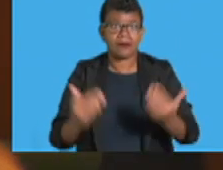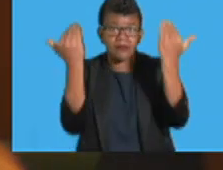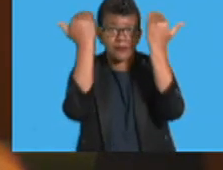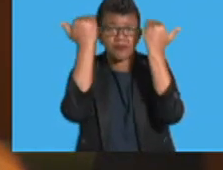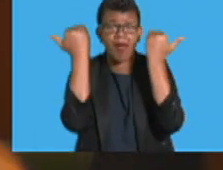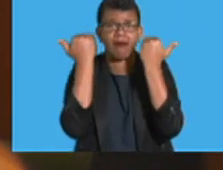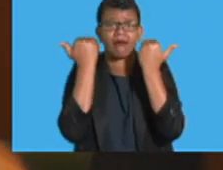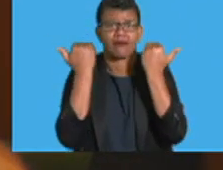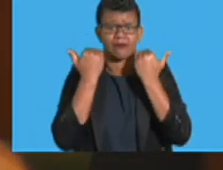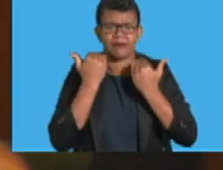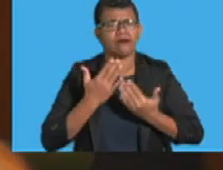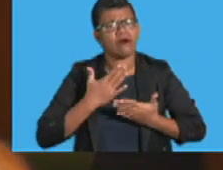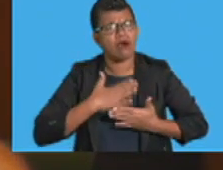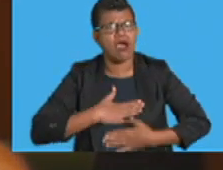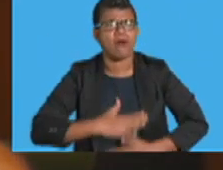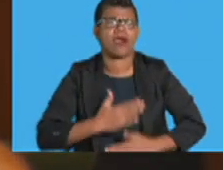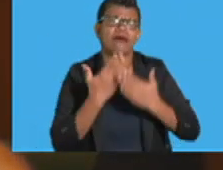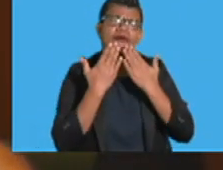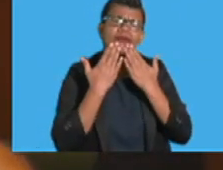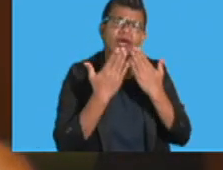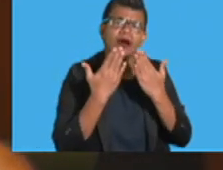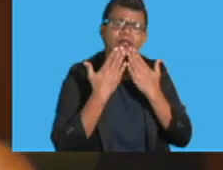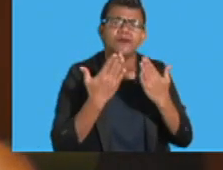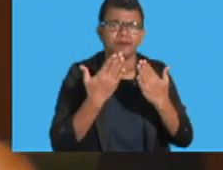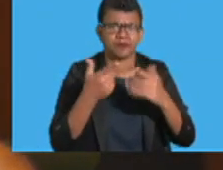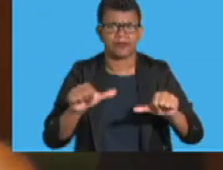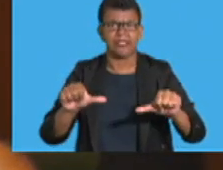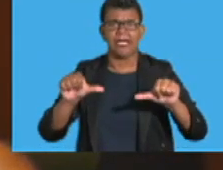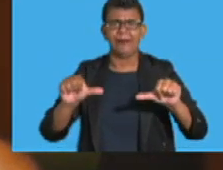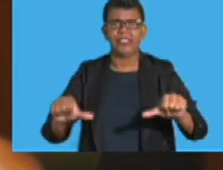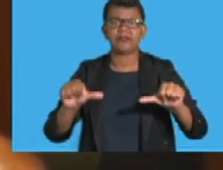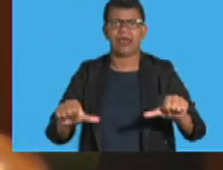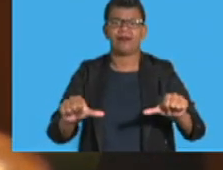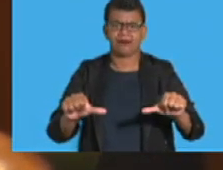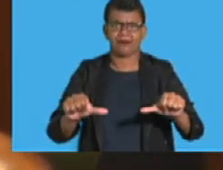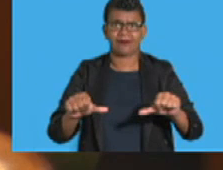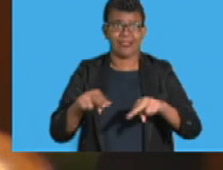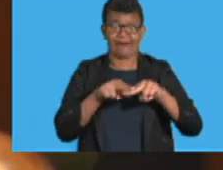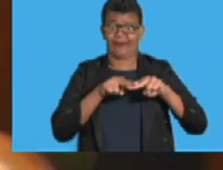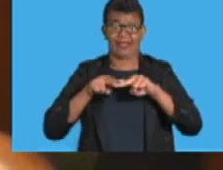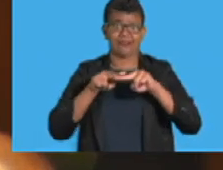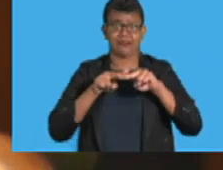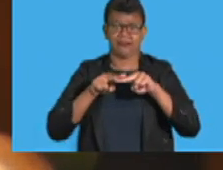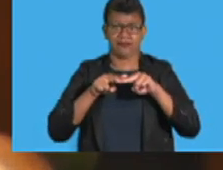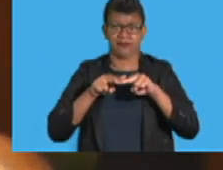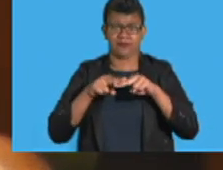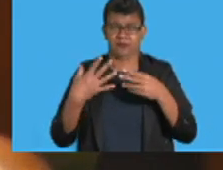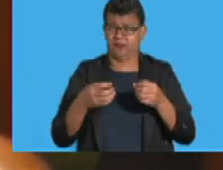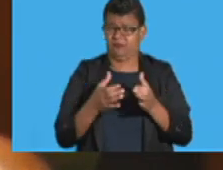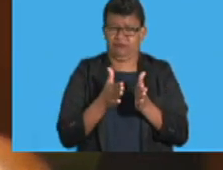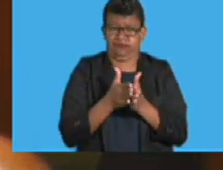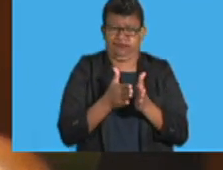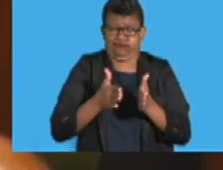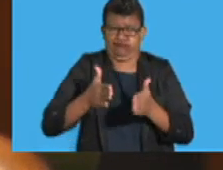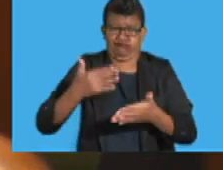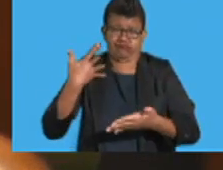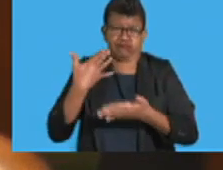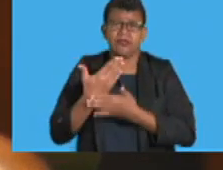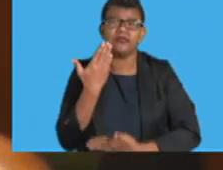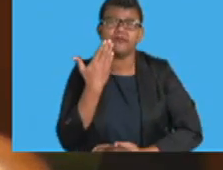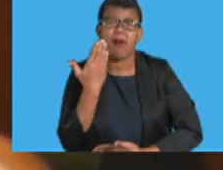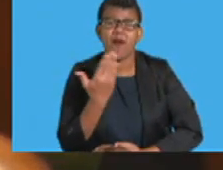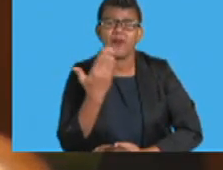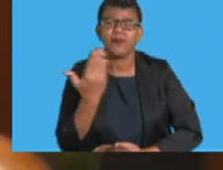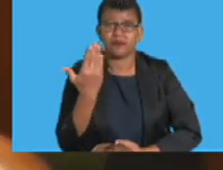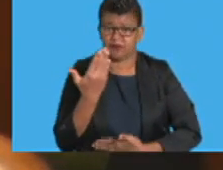acknowledge and thank His Excellency, the President of Fiji, for his comprehensive and moving address on the occasion of opening the